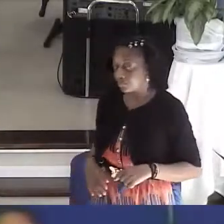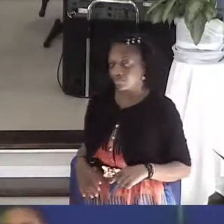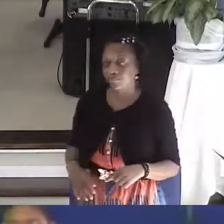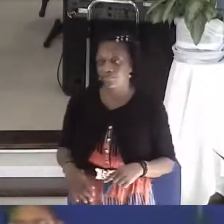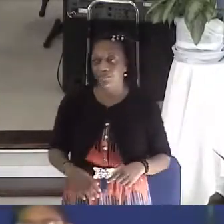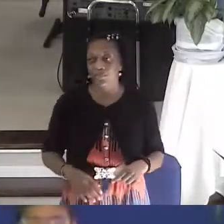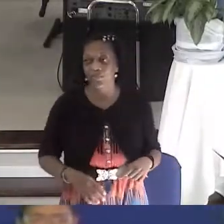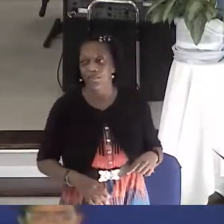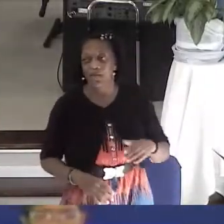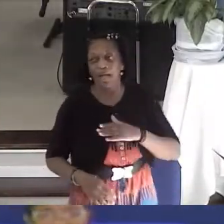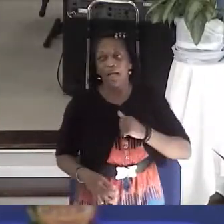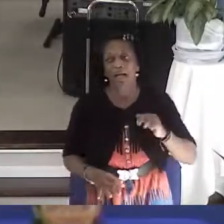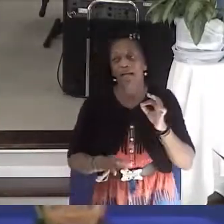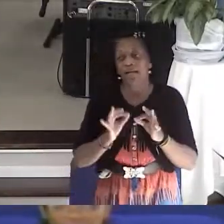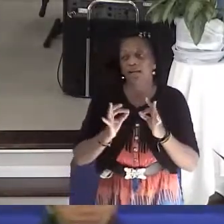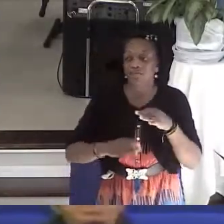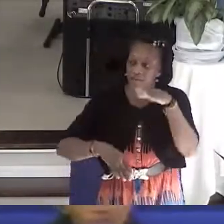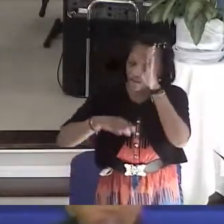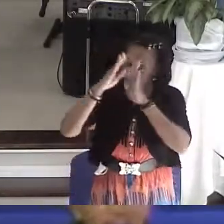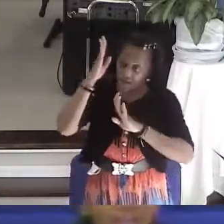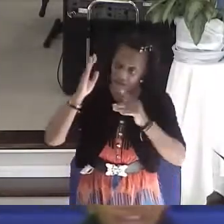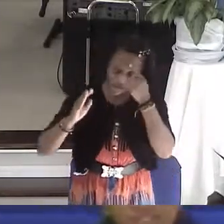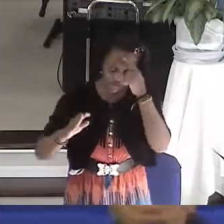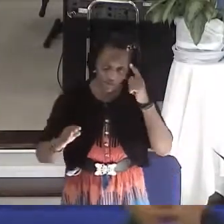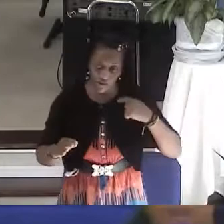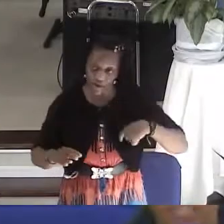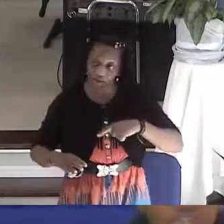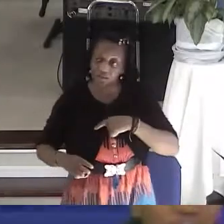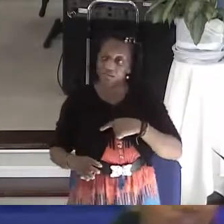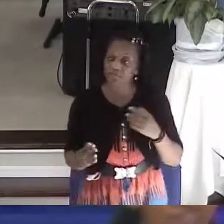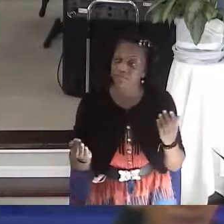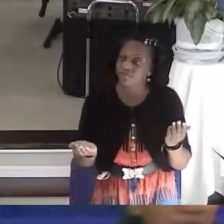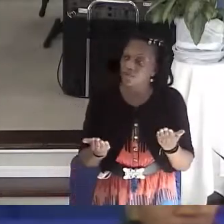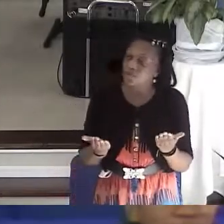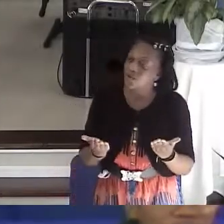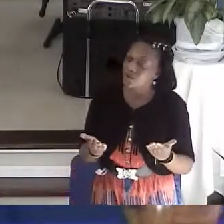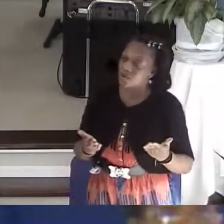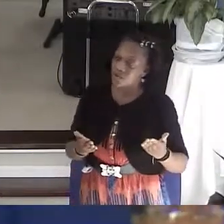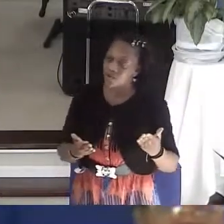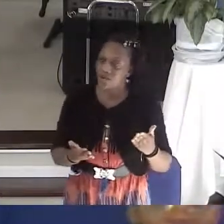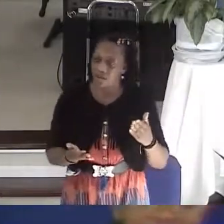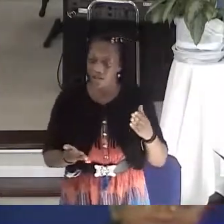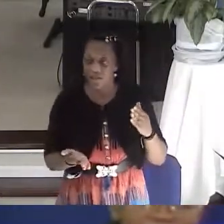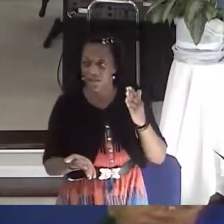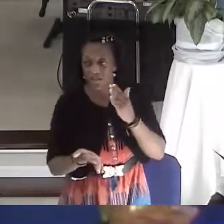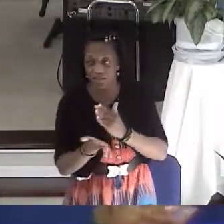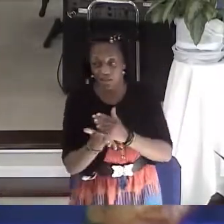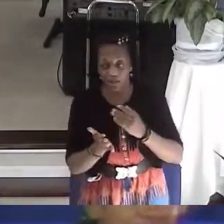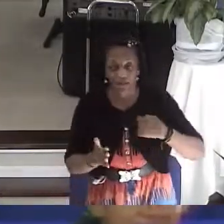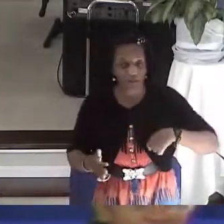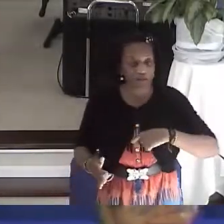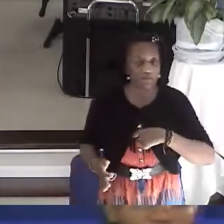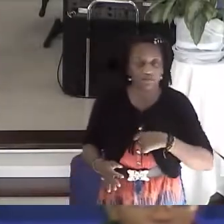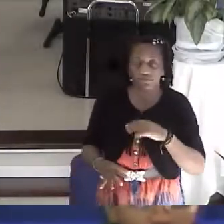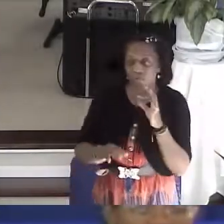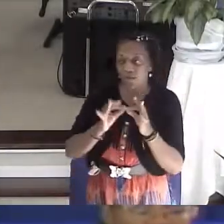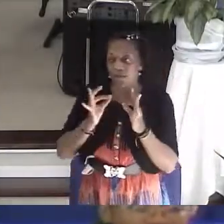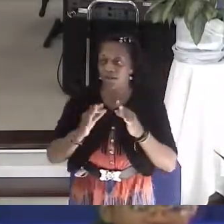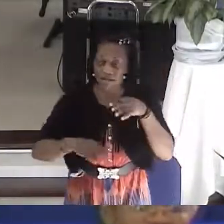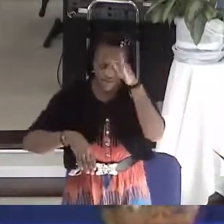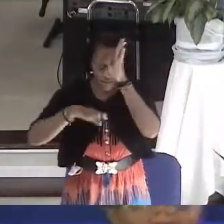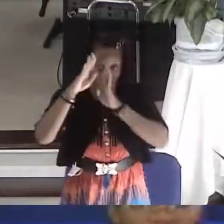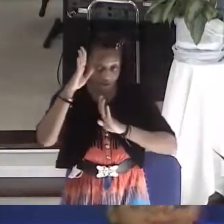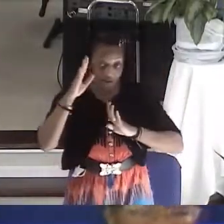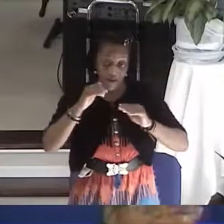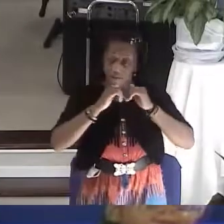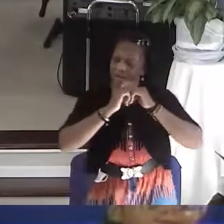can stand again? And if our God is for us, then what could ever stop us? And if our God